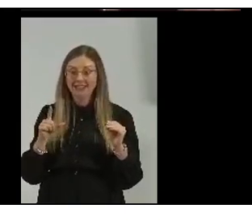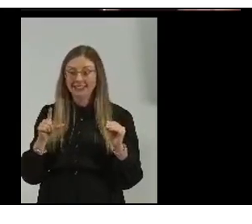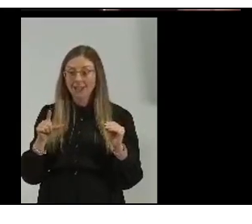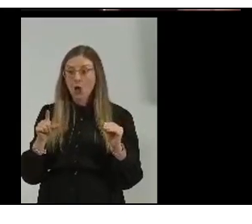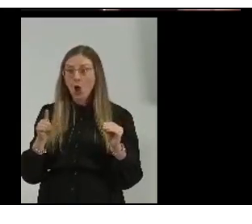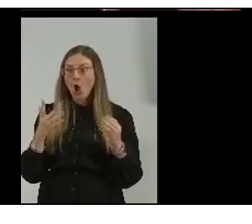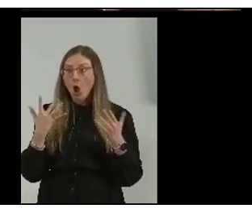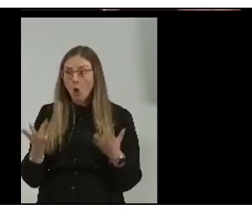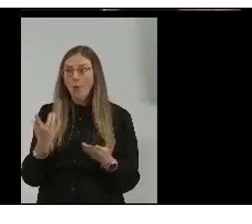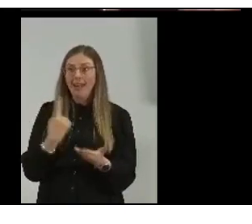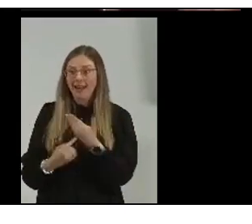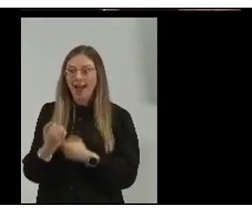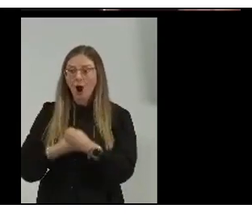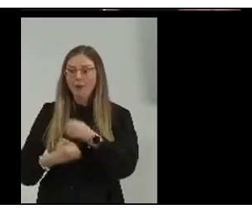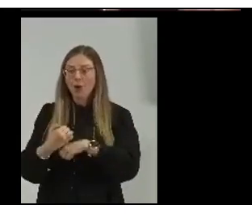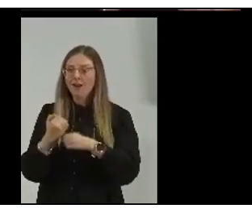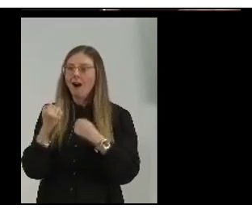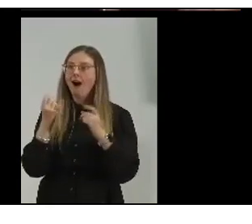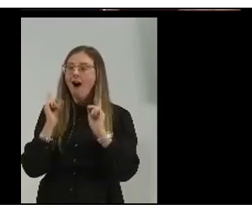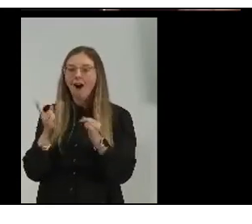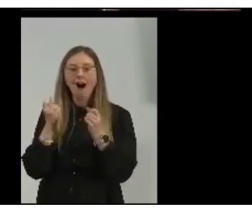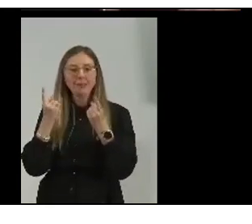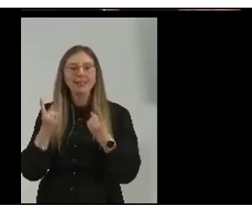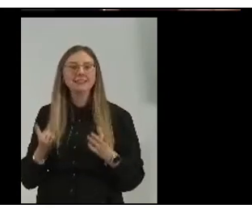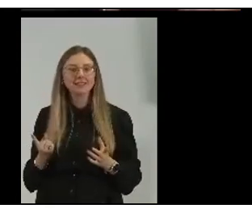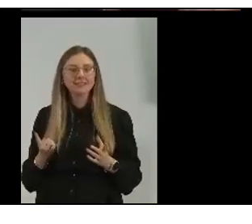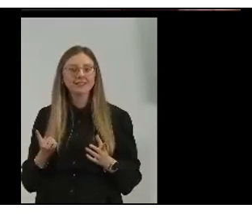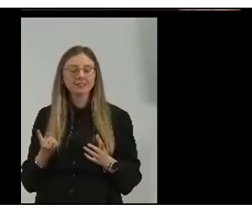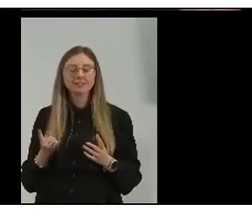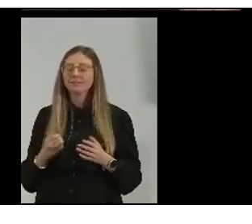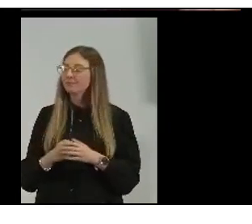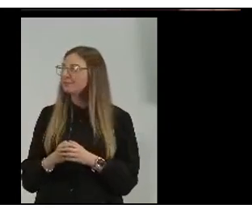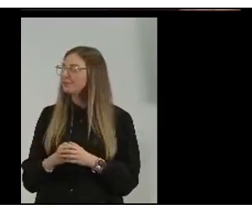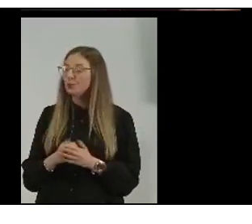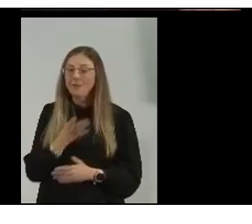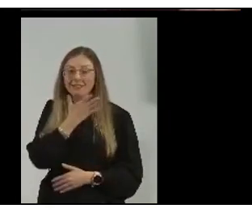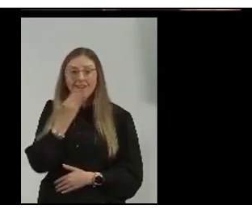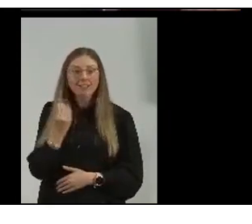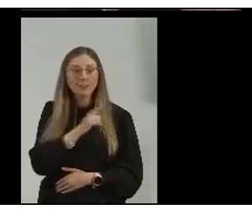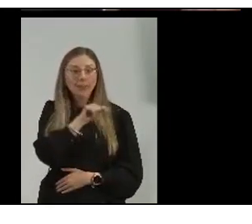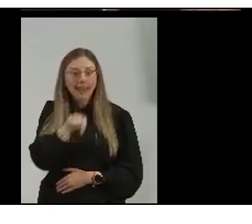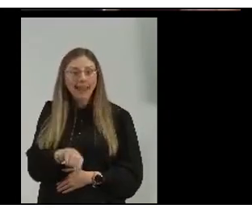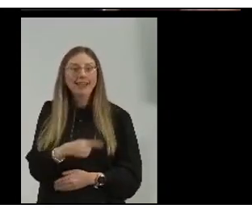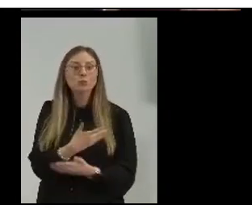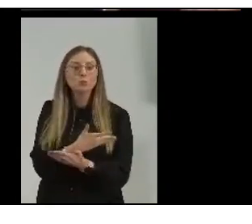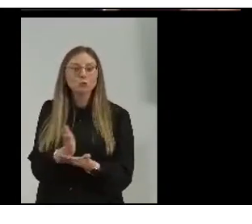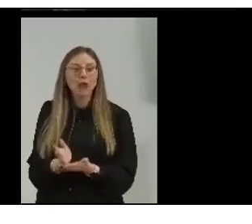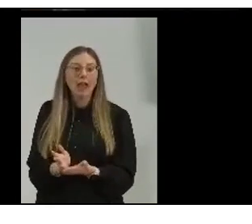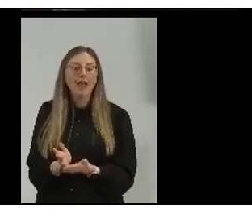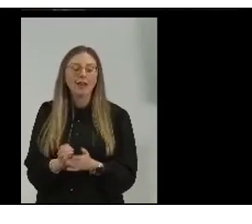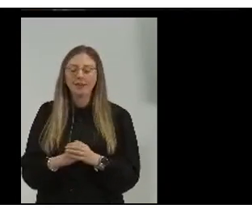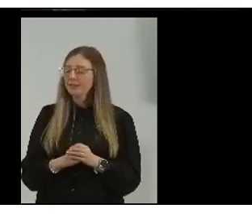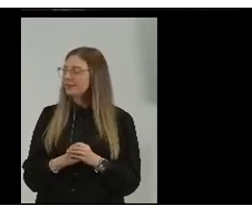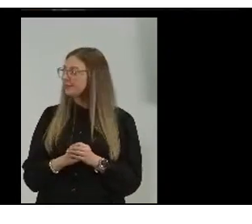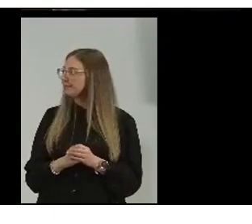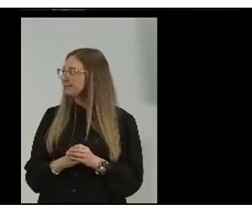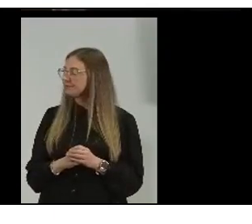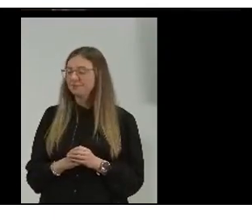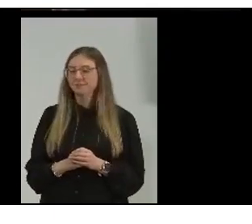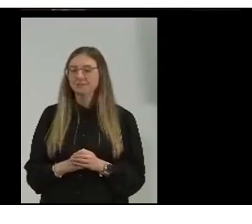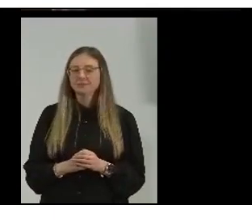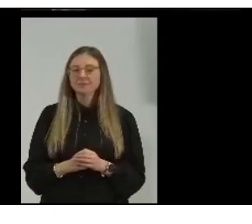make sense to a lot of people. So it's really nice to be here and share with my colleagues here what are the challenges in different